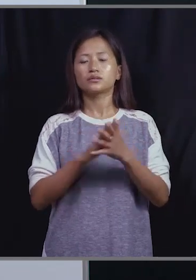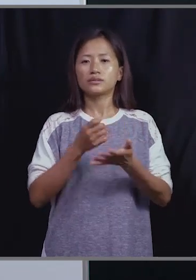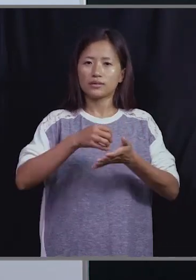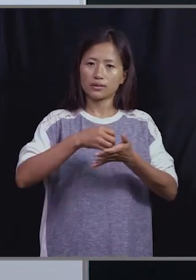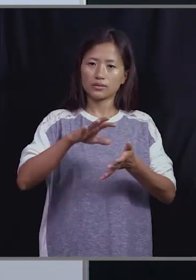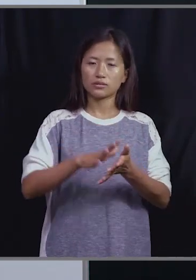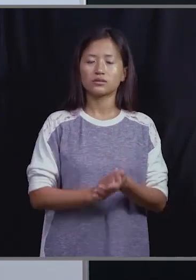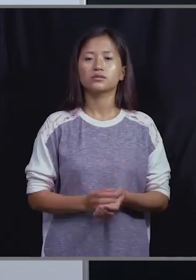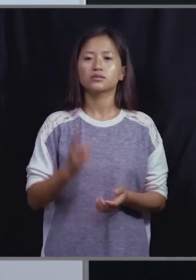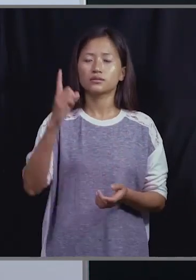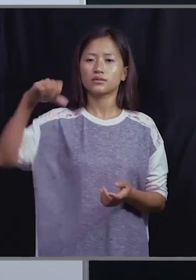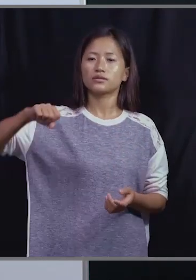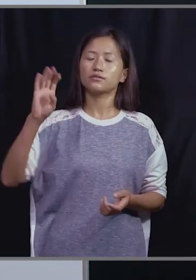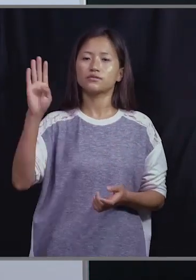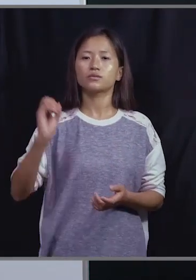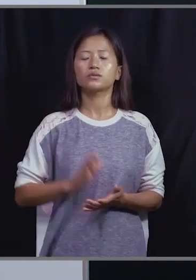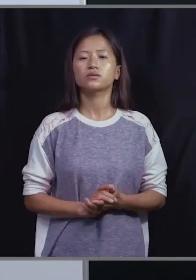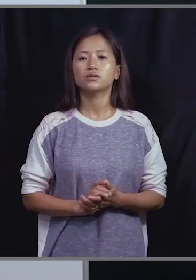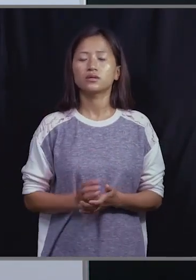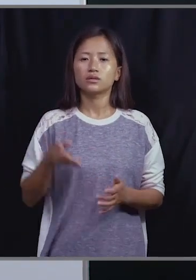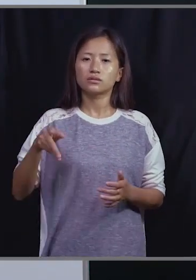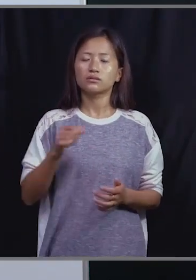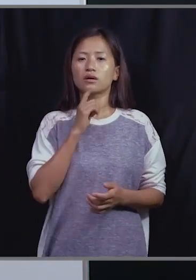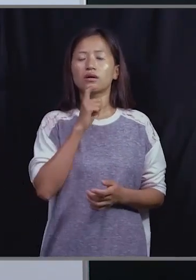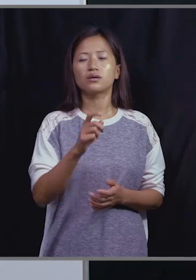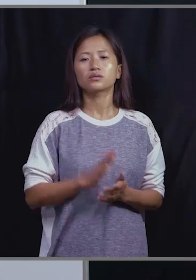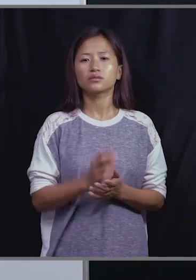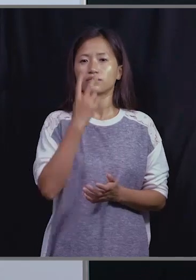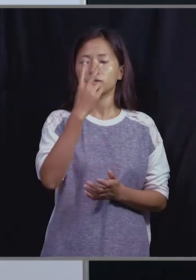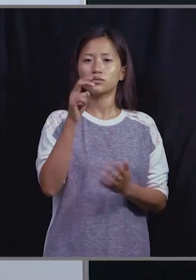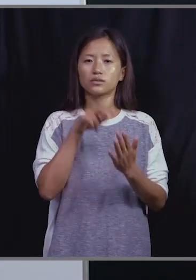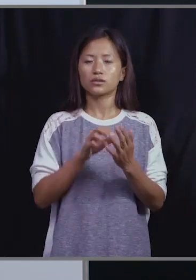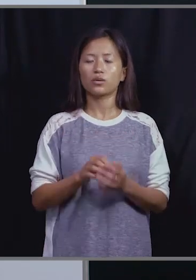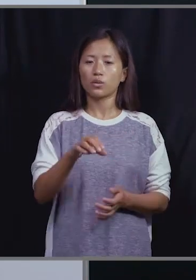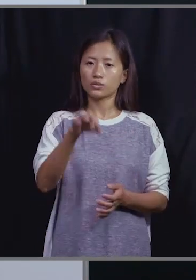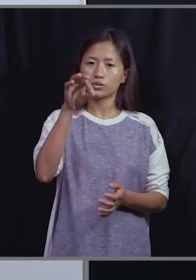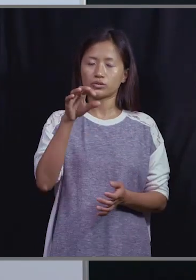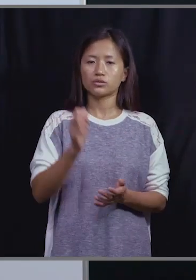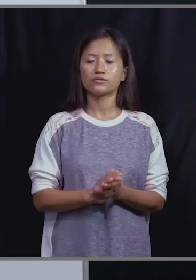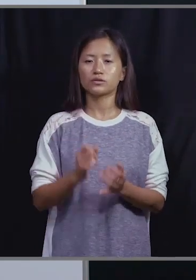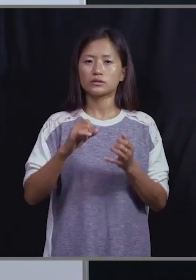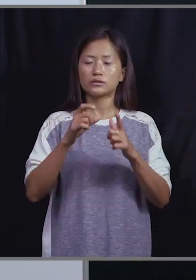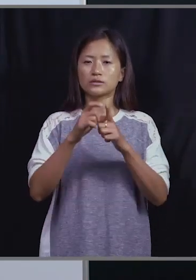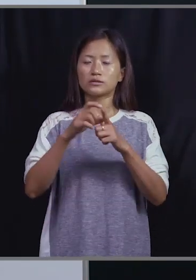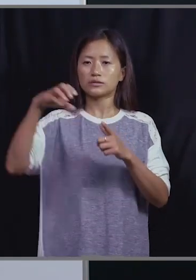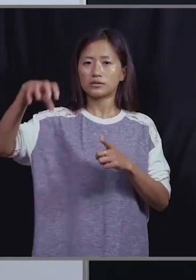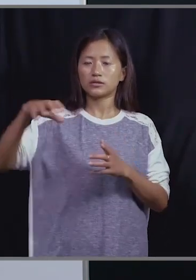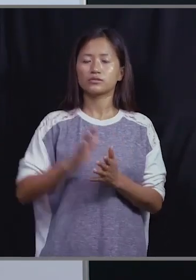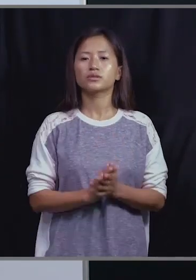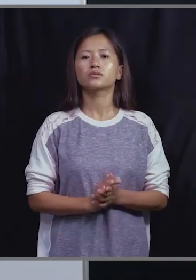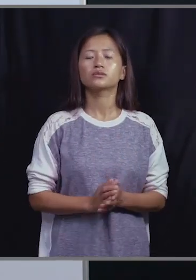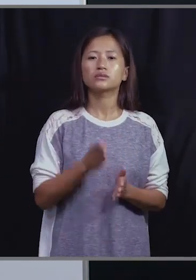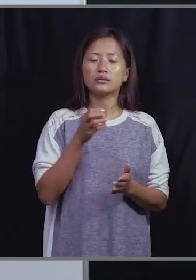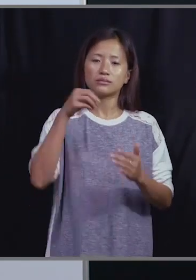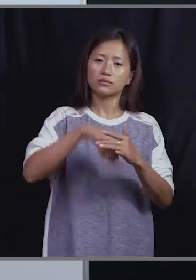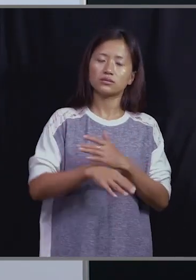this 1940 because it did not ask the views and opinions of these 3 countries. It was entered